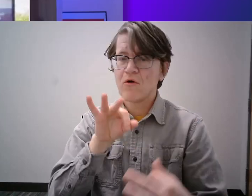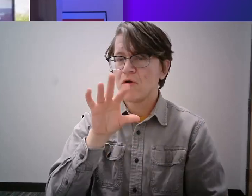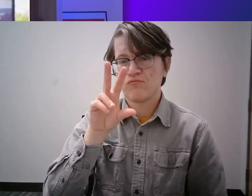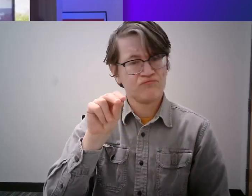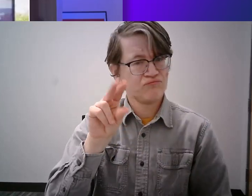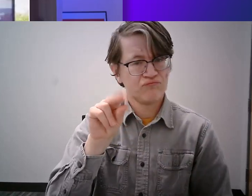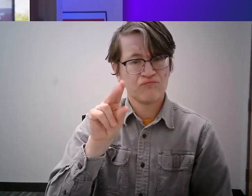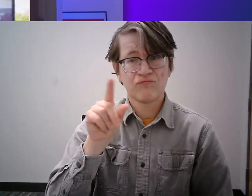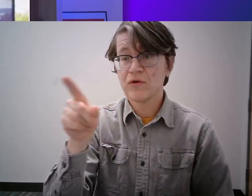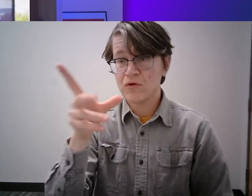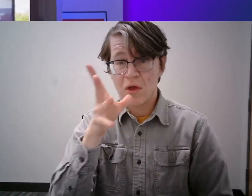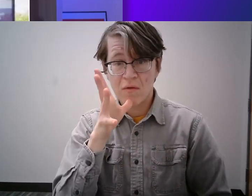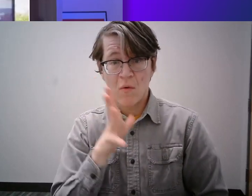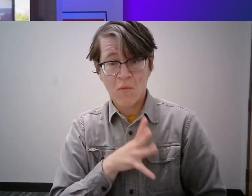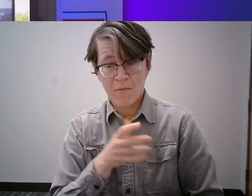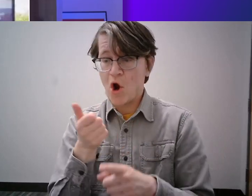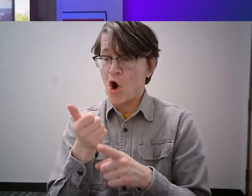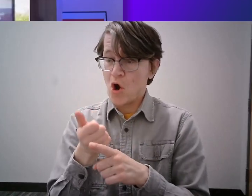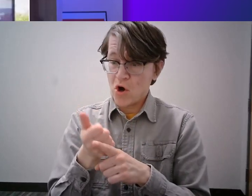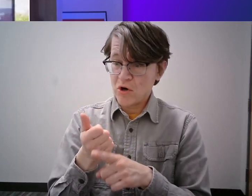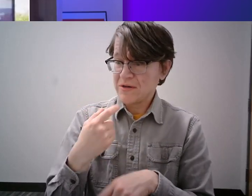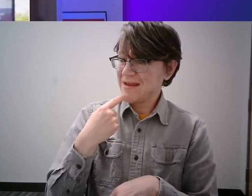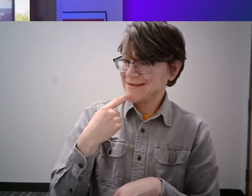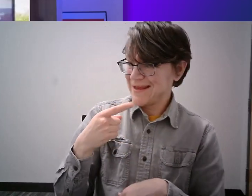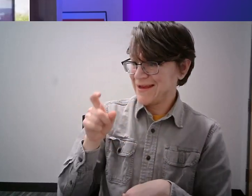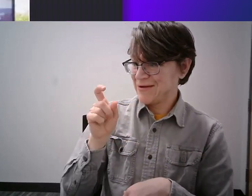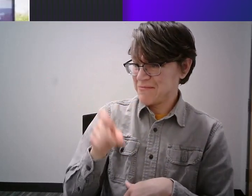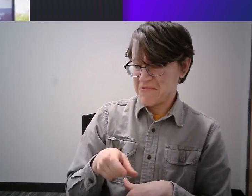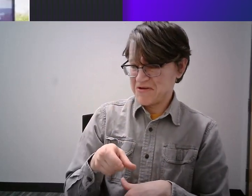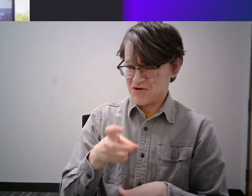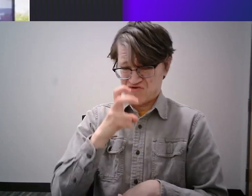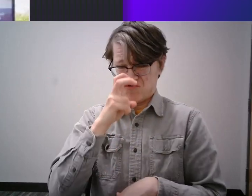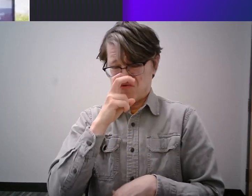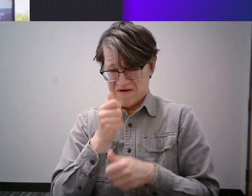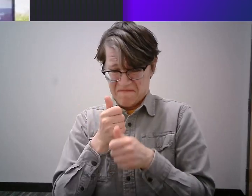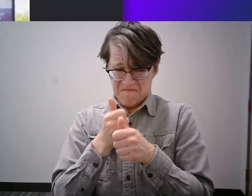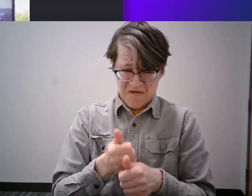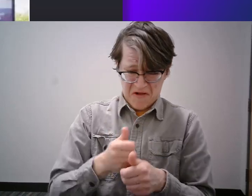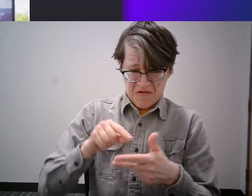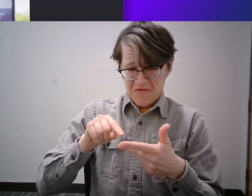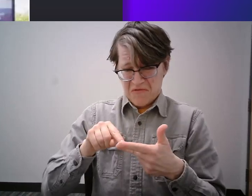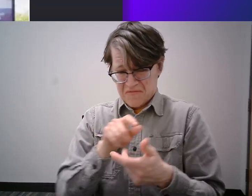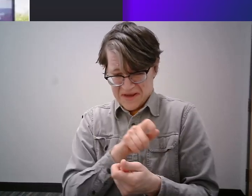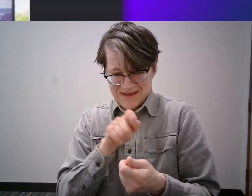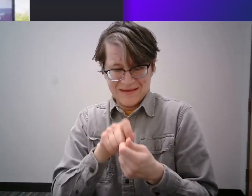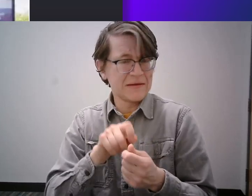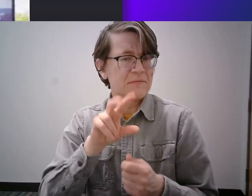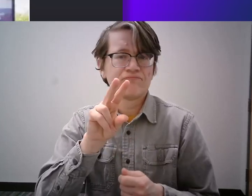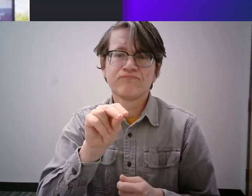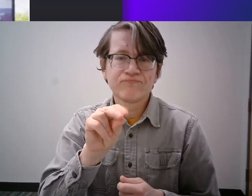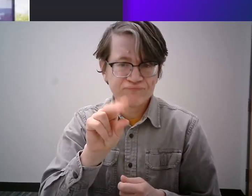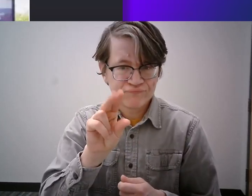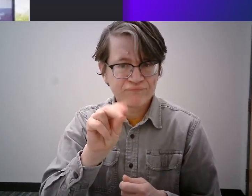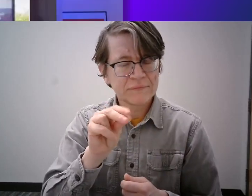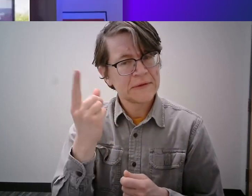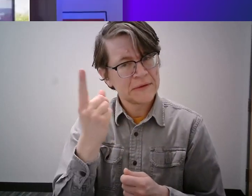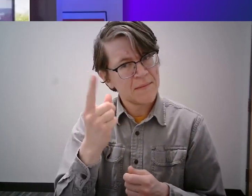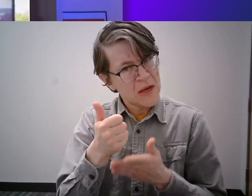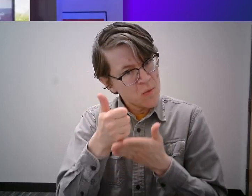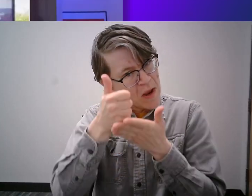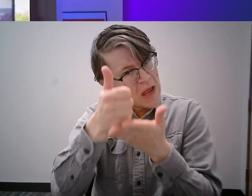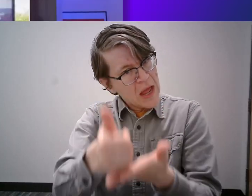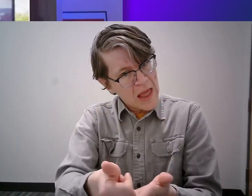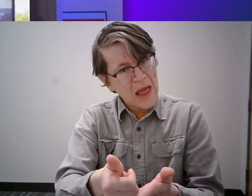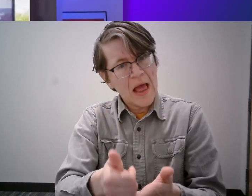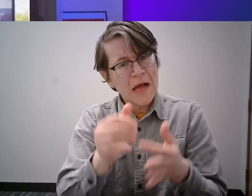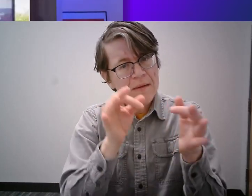straitjacket. See it as something that enhances your visual perception, something that will help you make a decision.